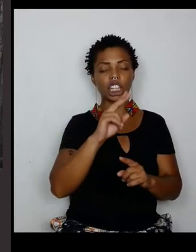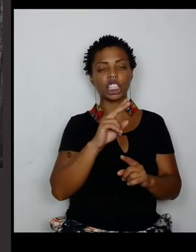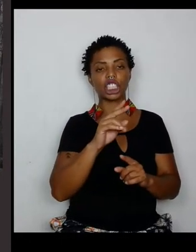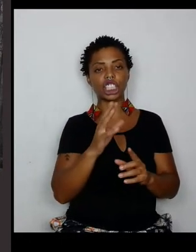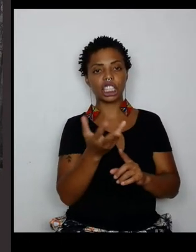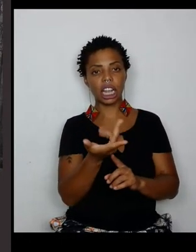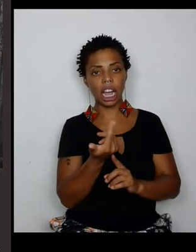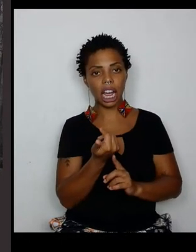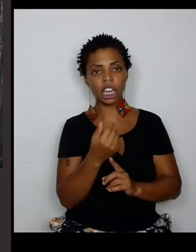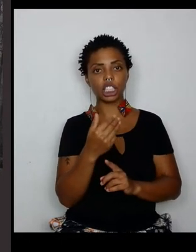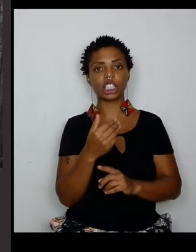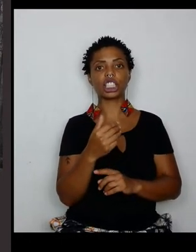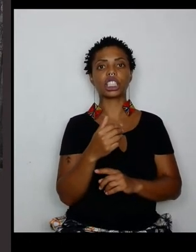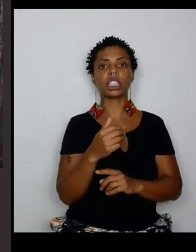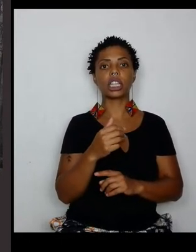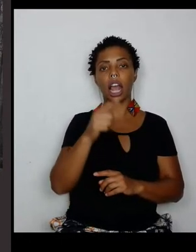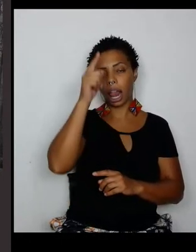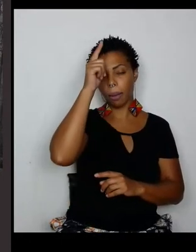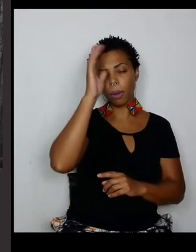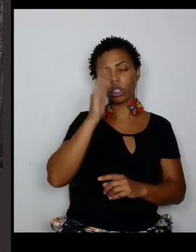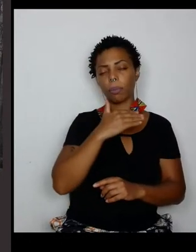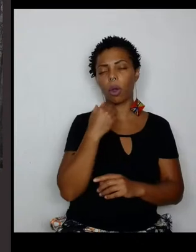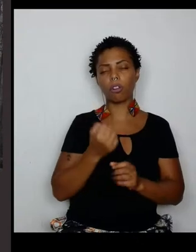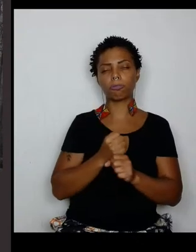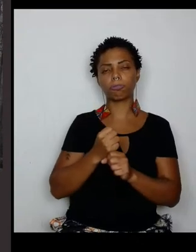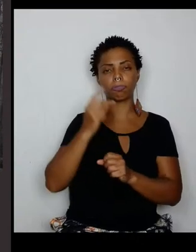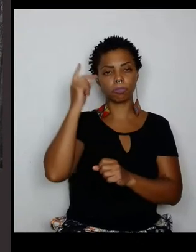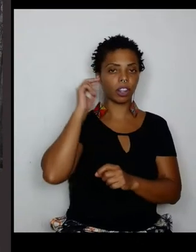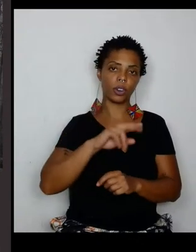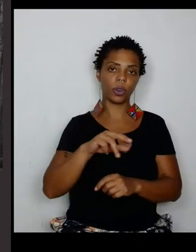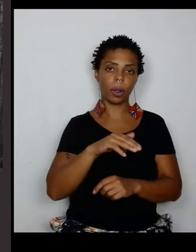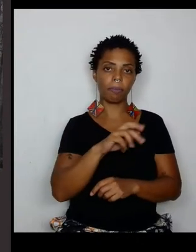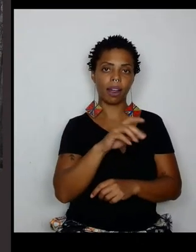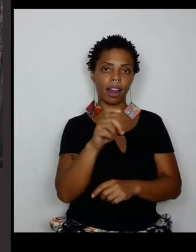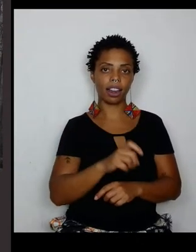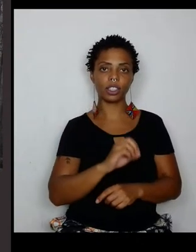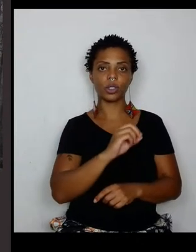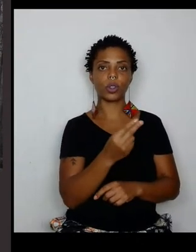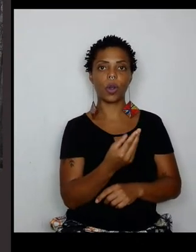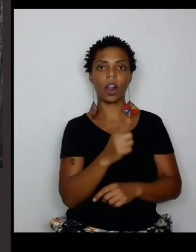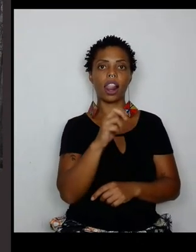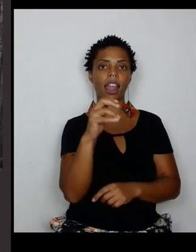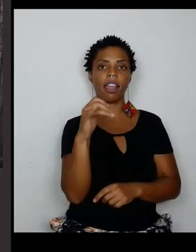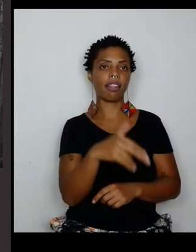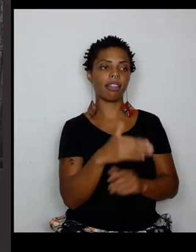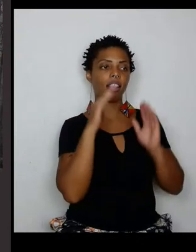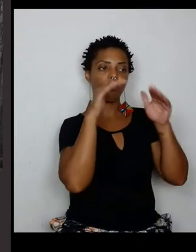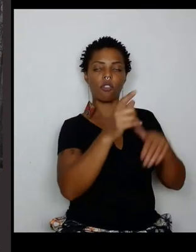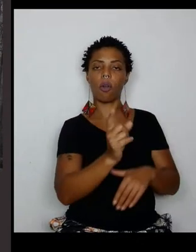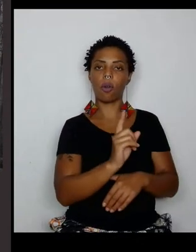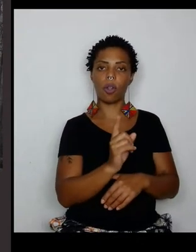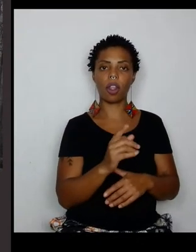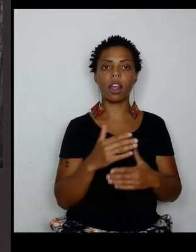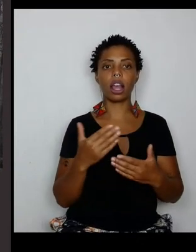not karl marx or lenin was the reigning deity at the conference standing apart from that quietism however with two brilliant and radical feminist